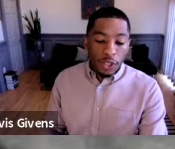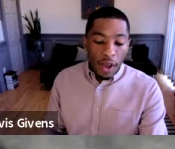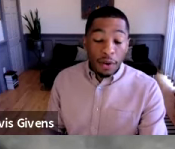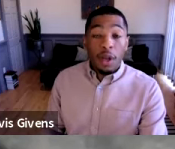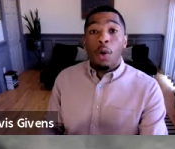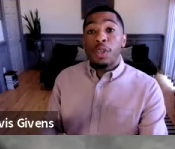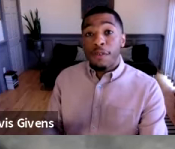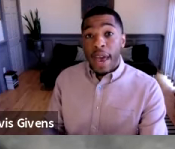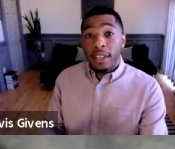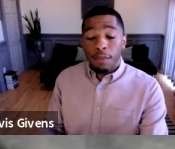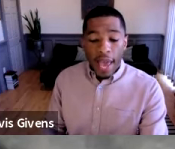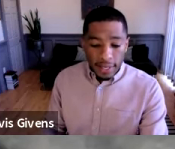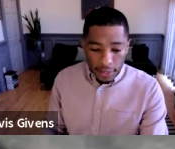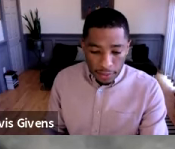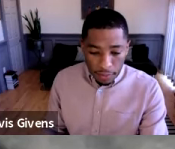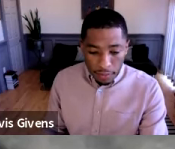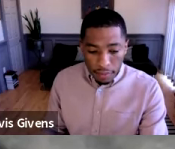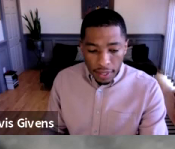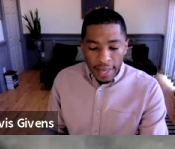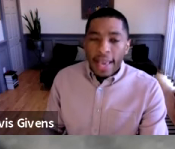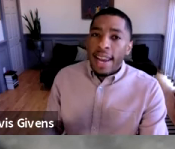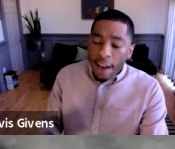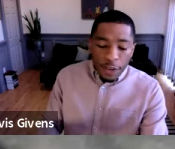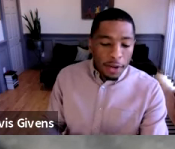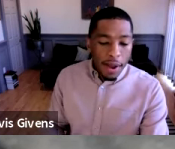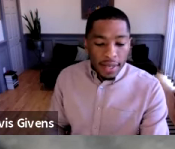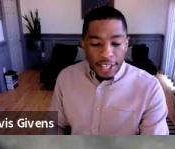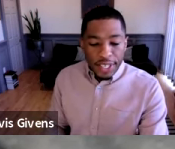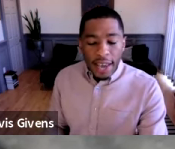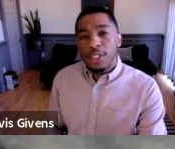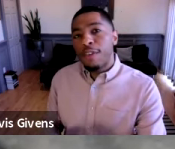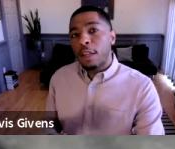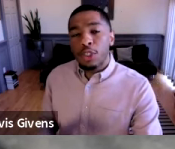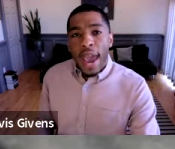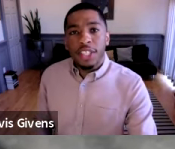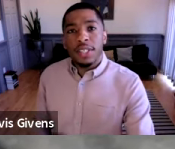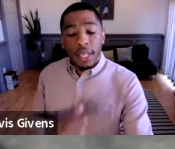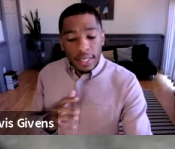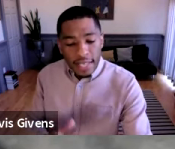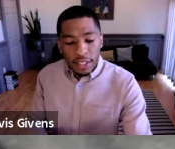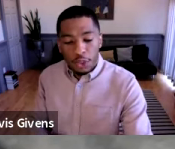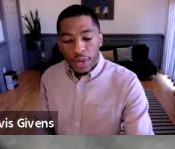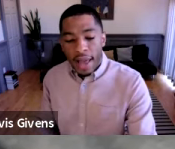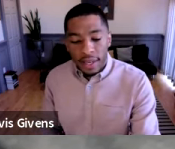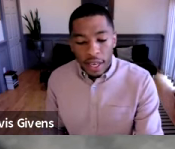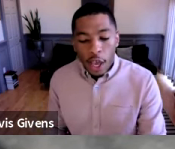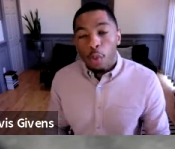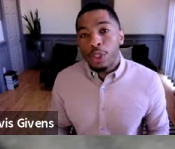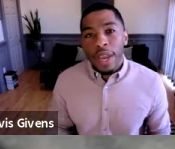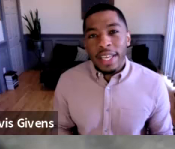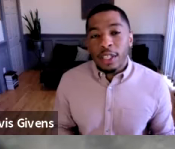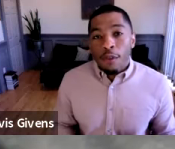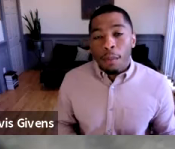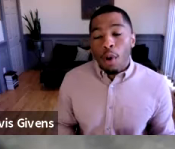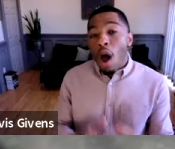logic whatsoever was a fact of Blackness. And African-American educators developed strategies to contest this reality,